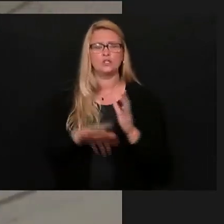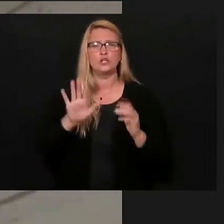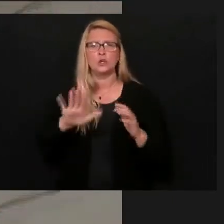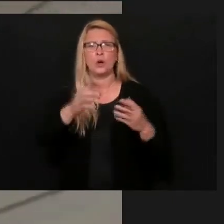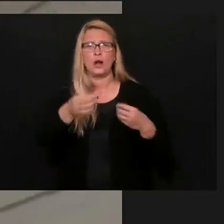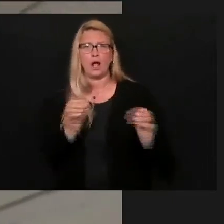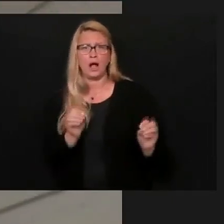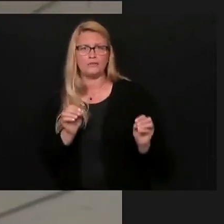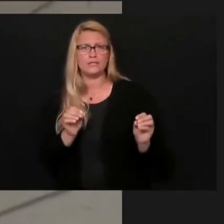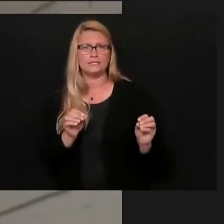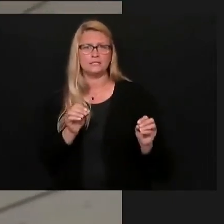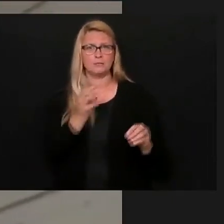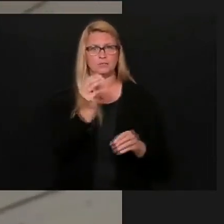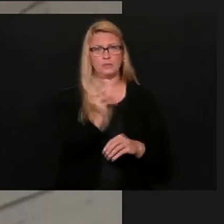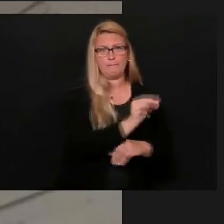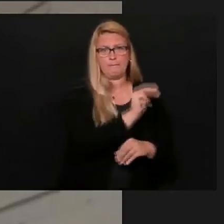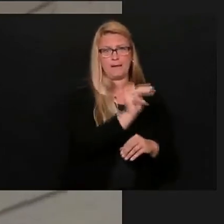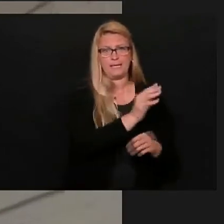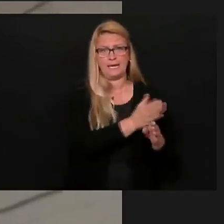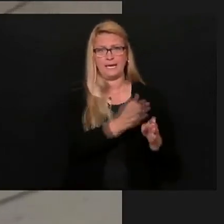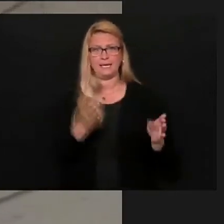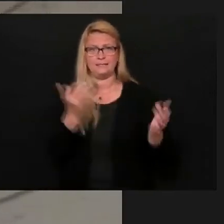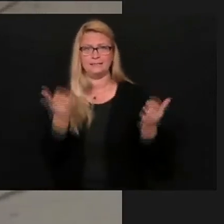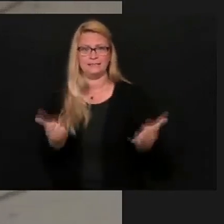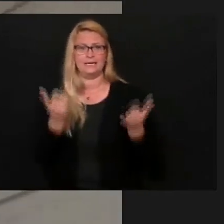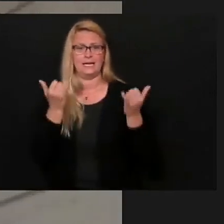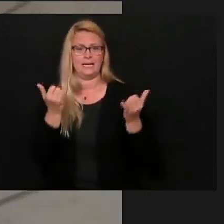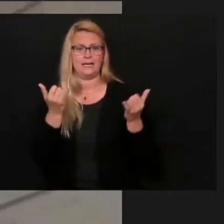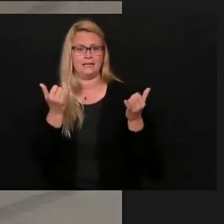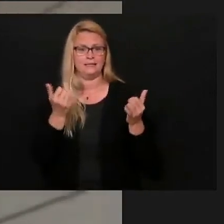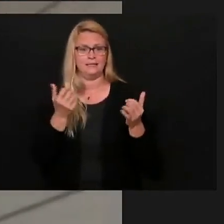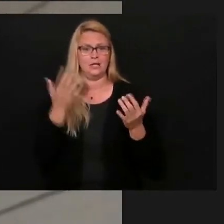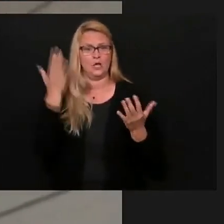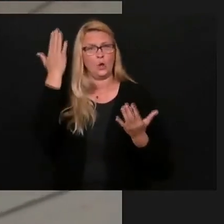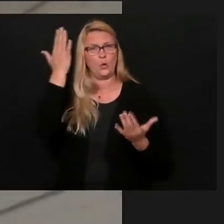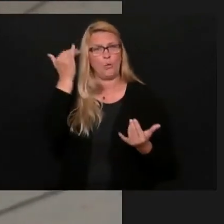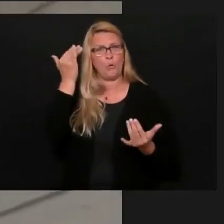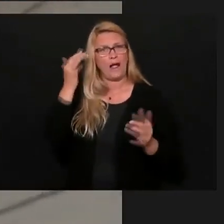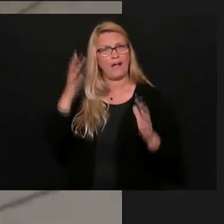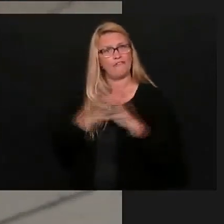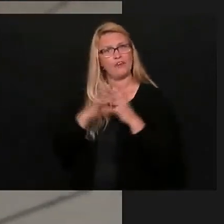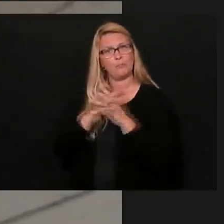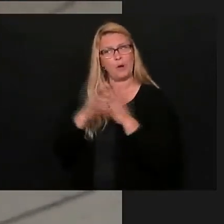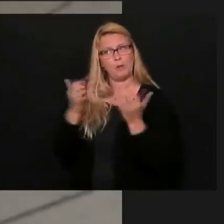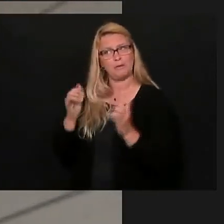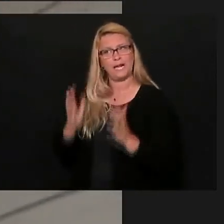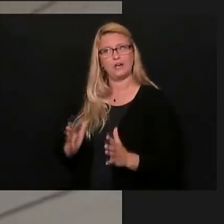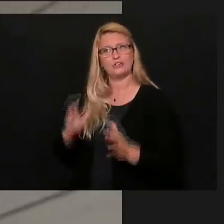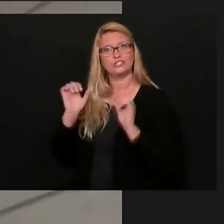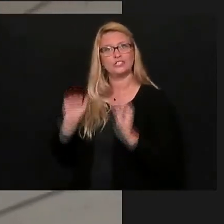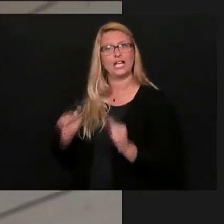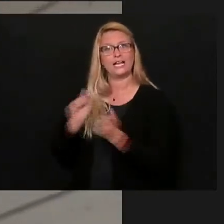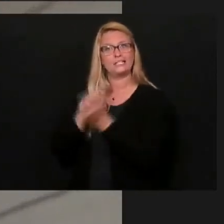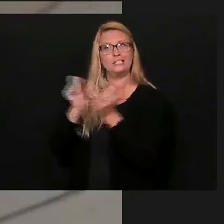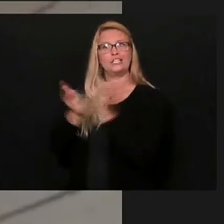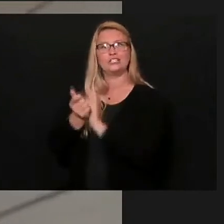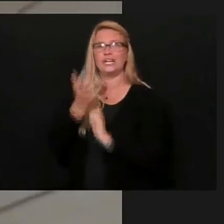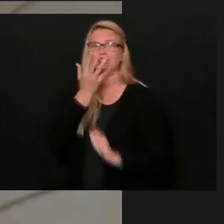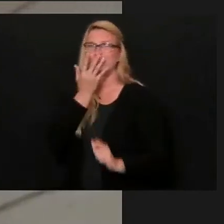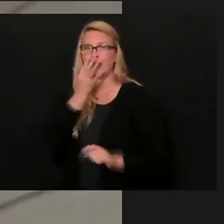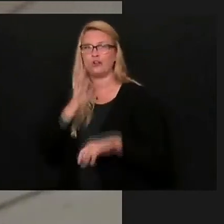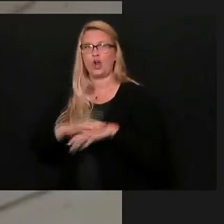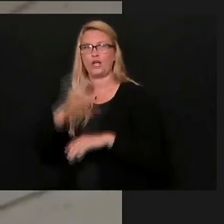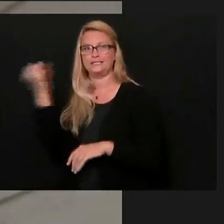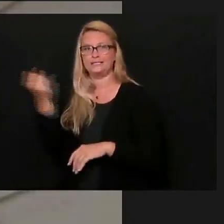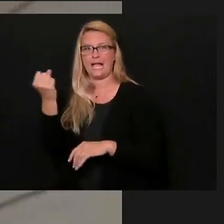between Monday and today, and the reasoning behind football players being allowed to possibly change their color on Saturday to play